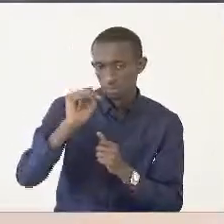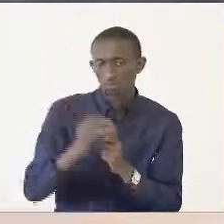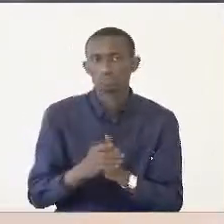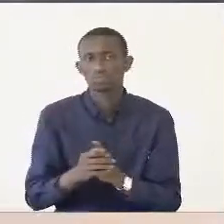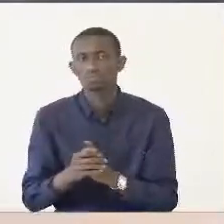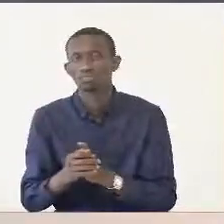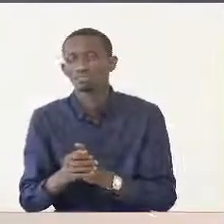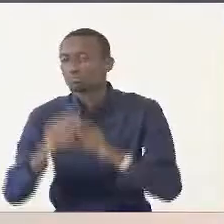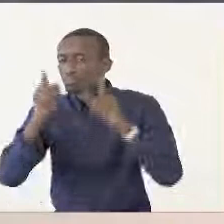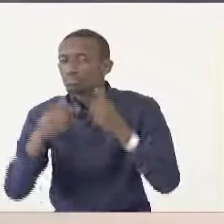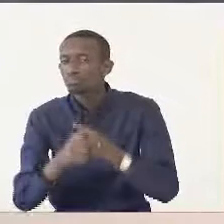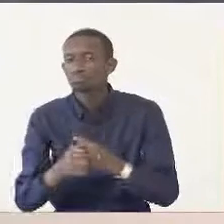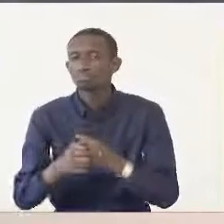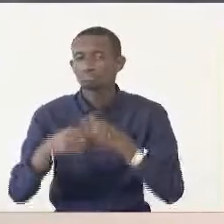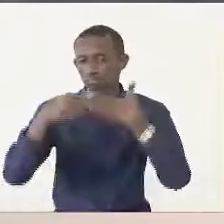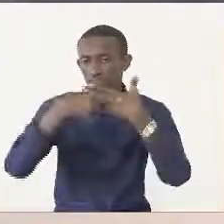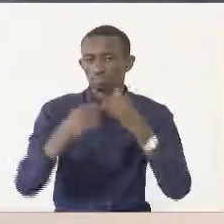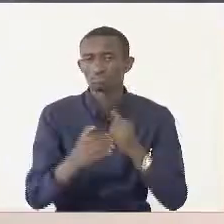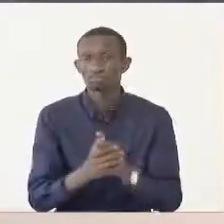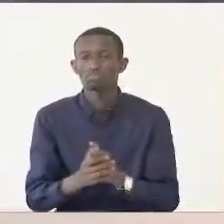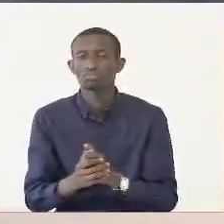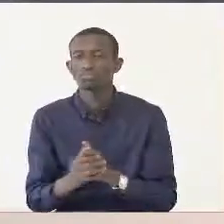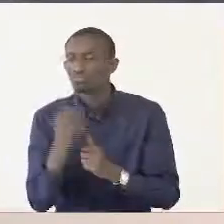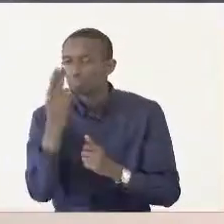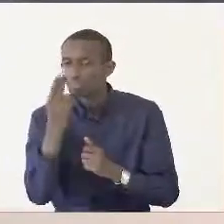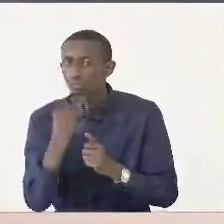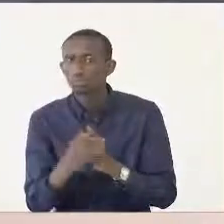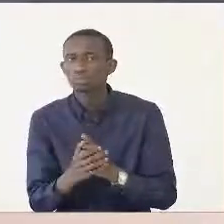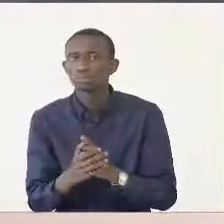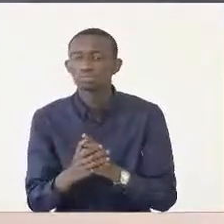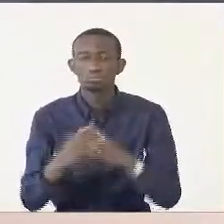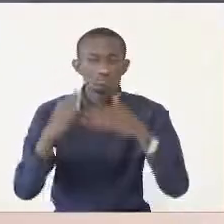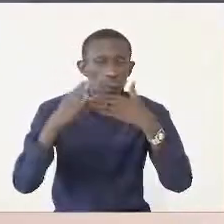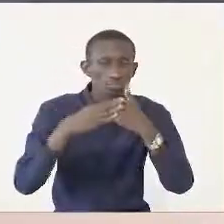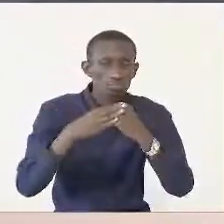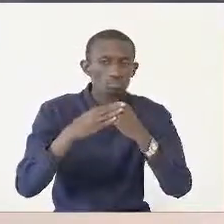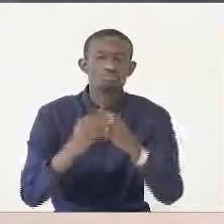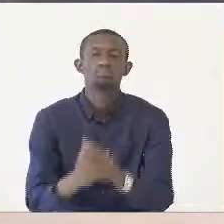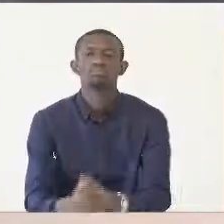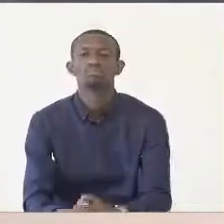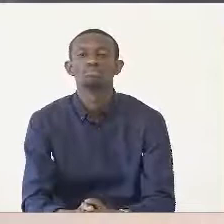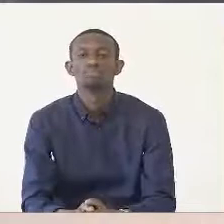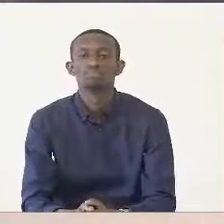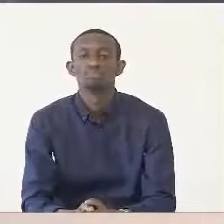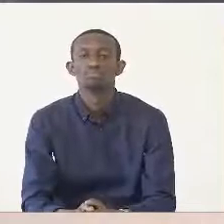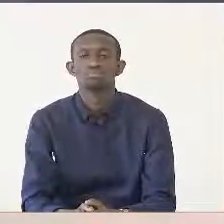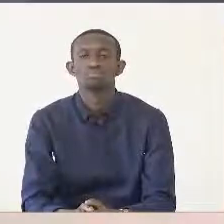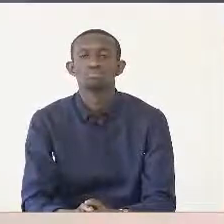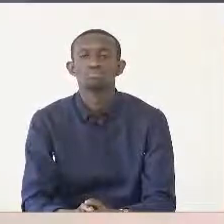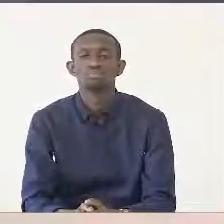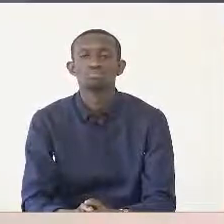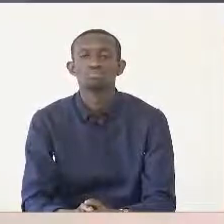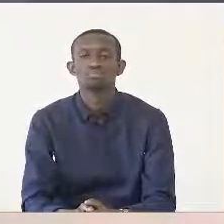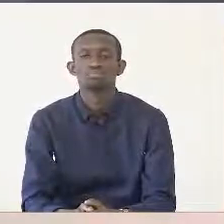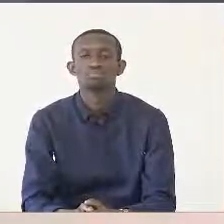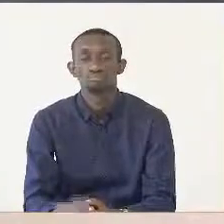sine, this is sine minus 29, and so,